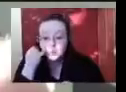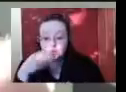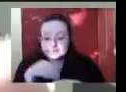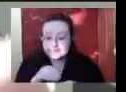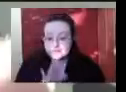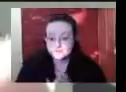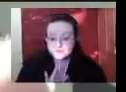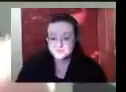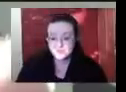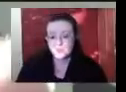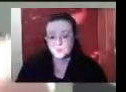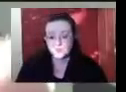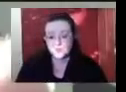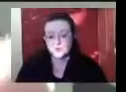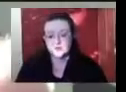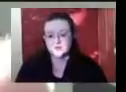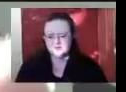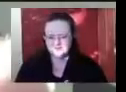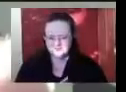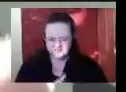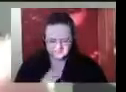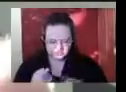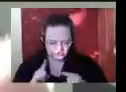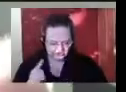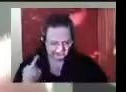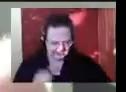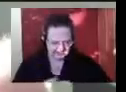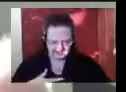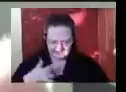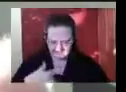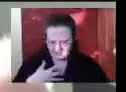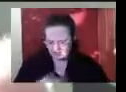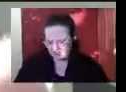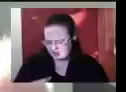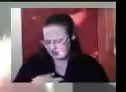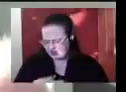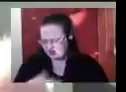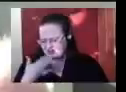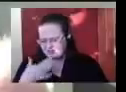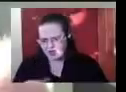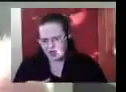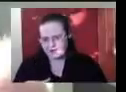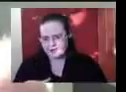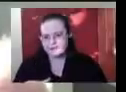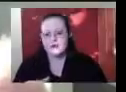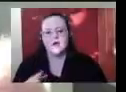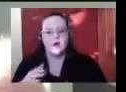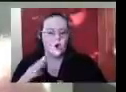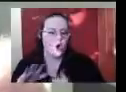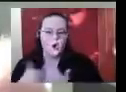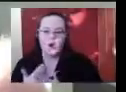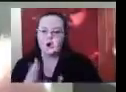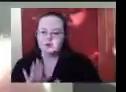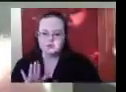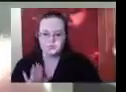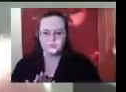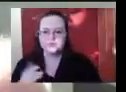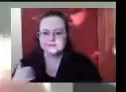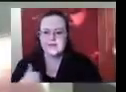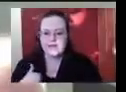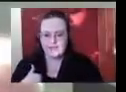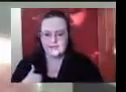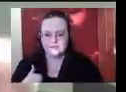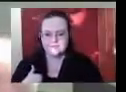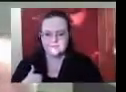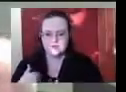are required to have a protocol in place, and I know that all of you do, and the protocol should involve removing the ill individual from